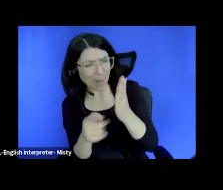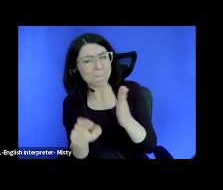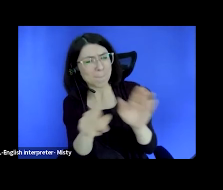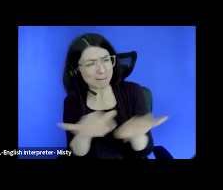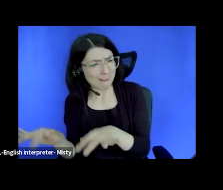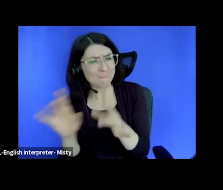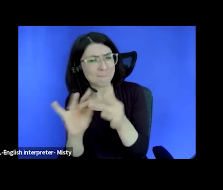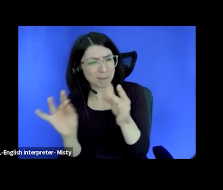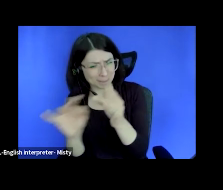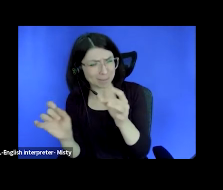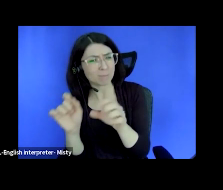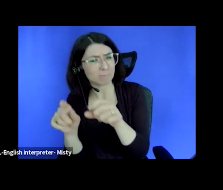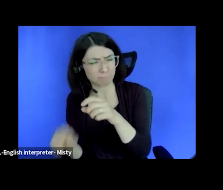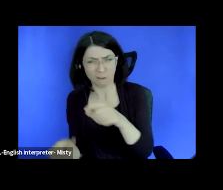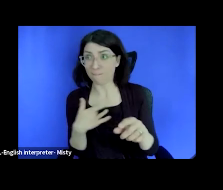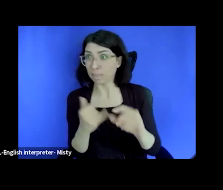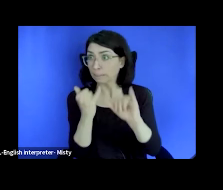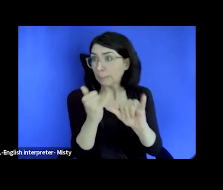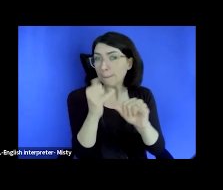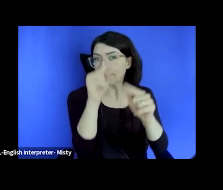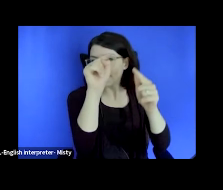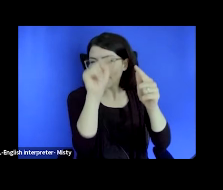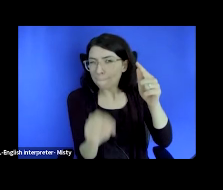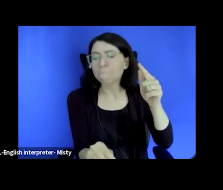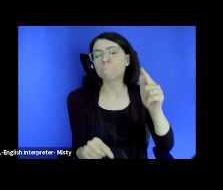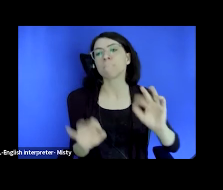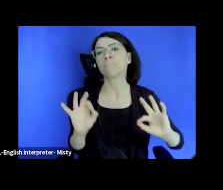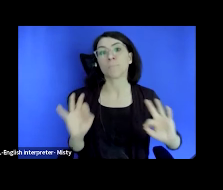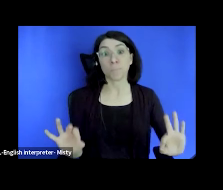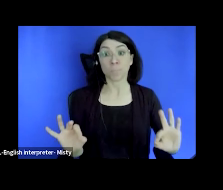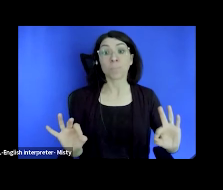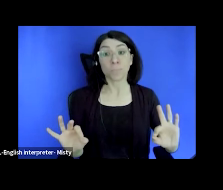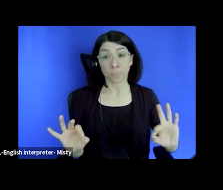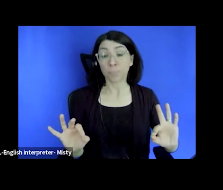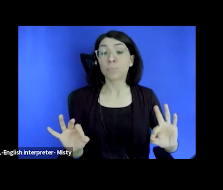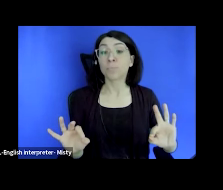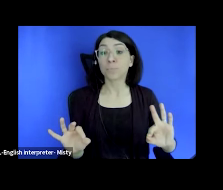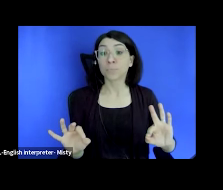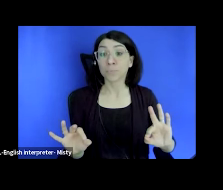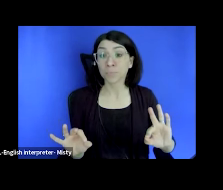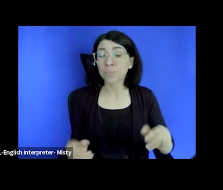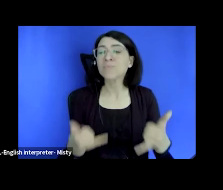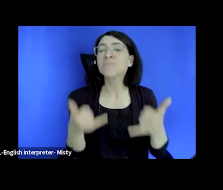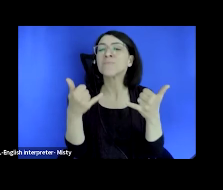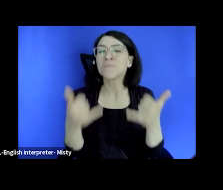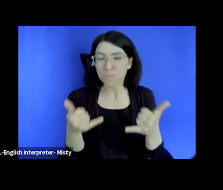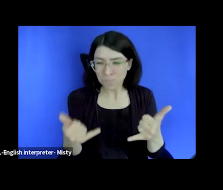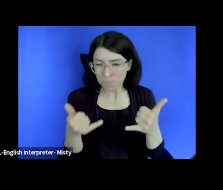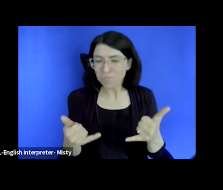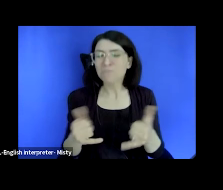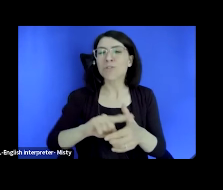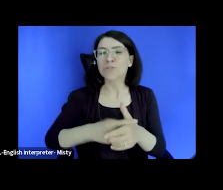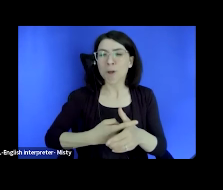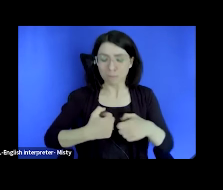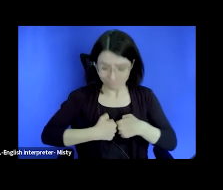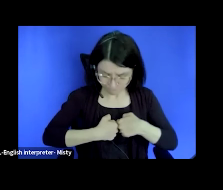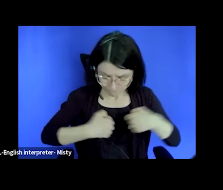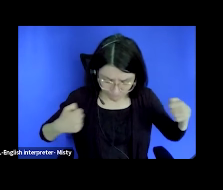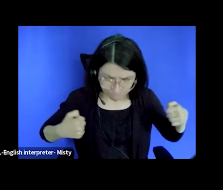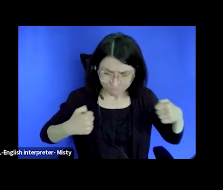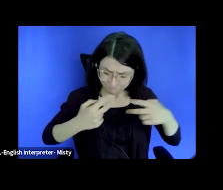really excited about that. Okay, because this means that we can start to unpack reasons around why we might have these